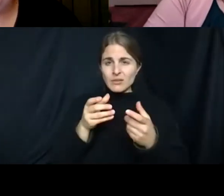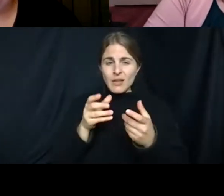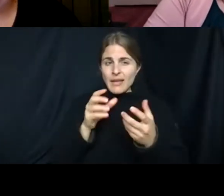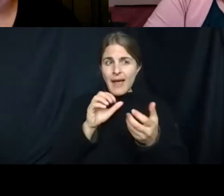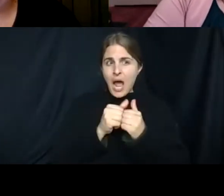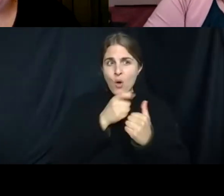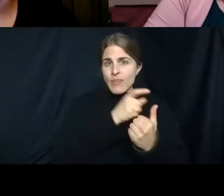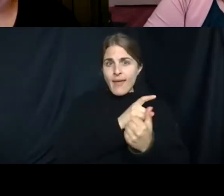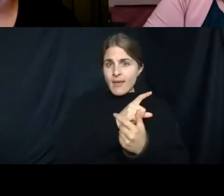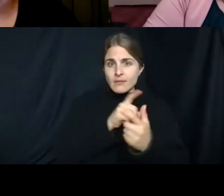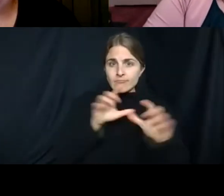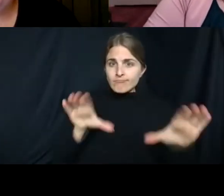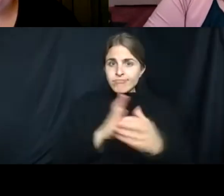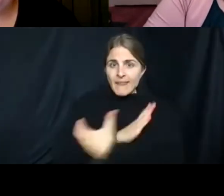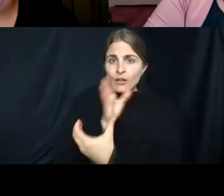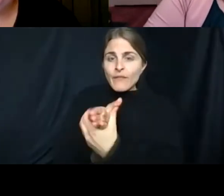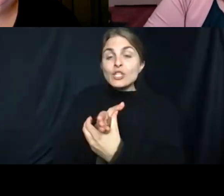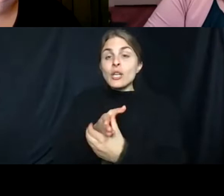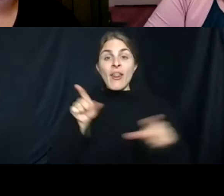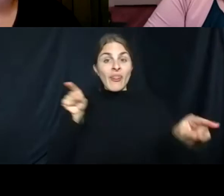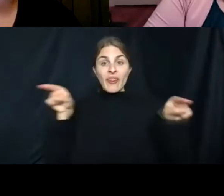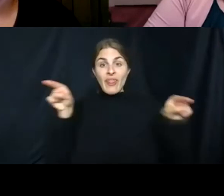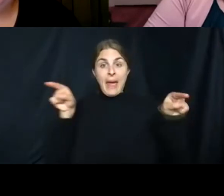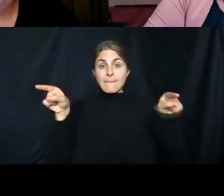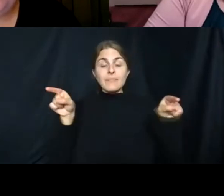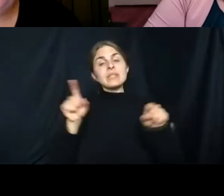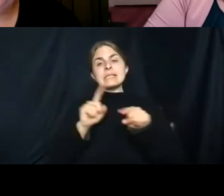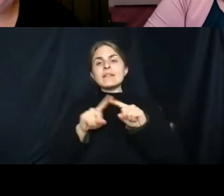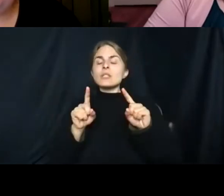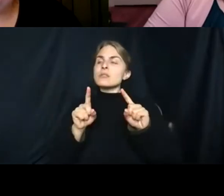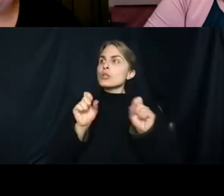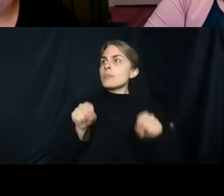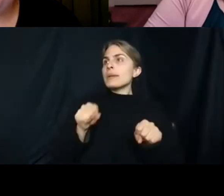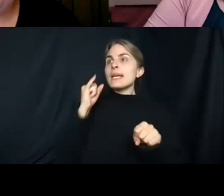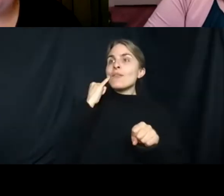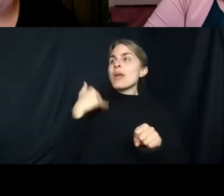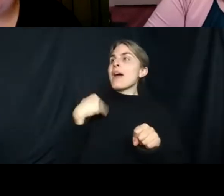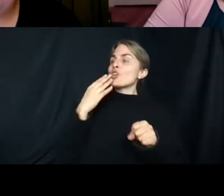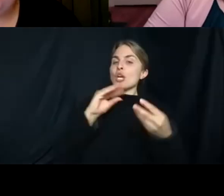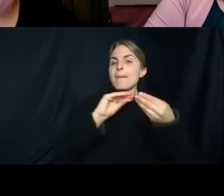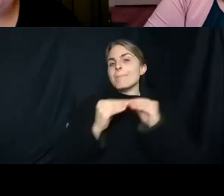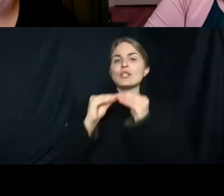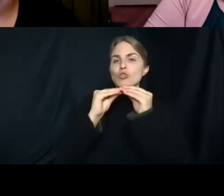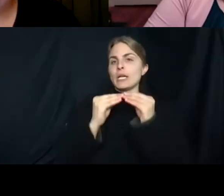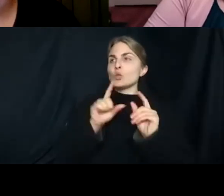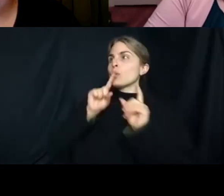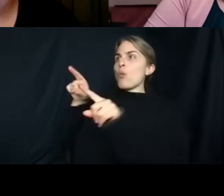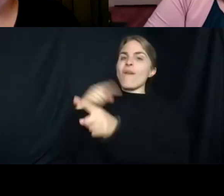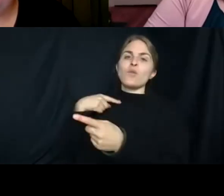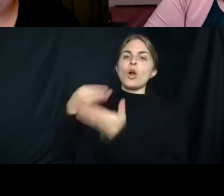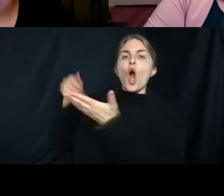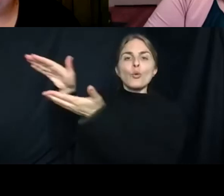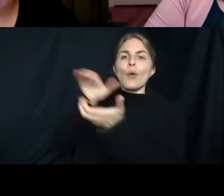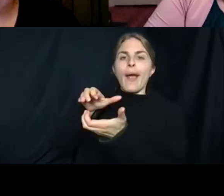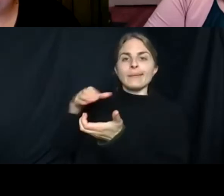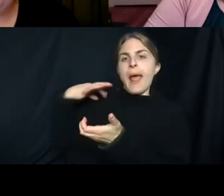Like for them, the difference might be whether or not they have a good metric to report for a grant application. For the community, it's about